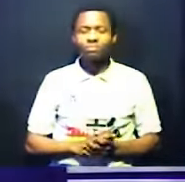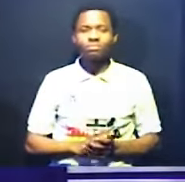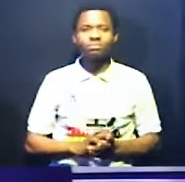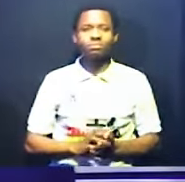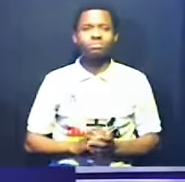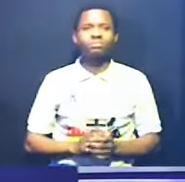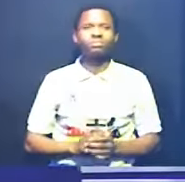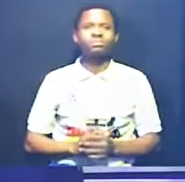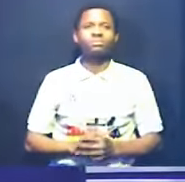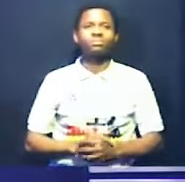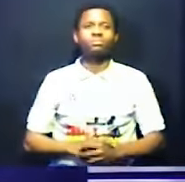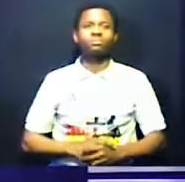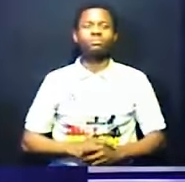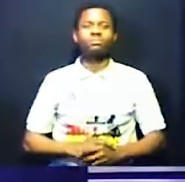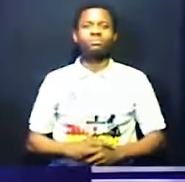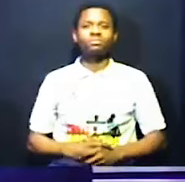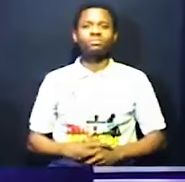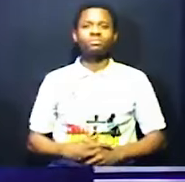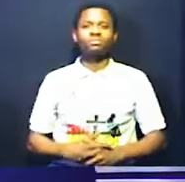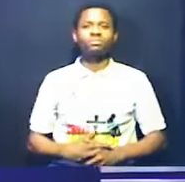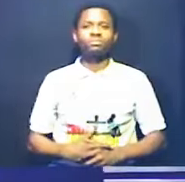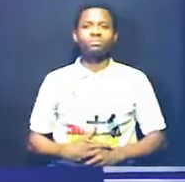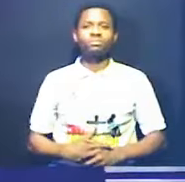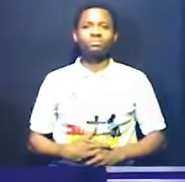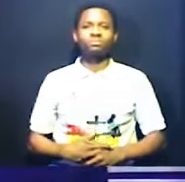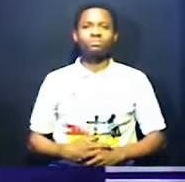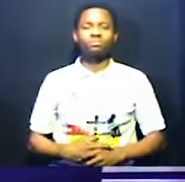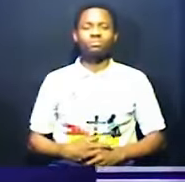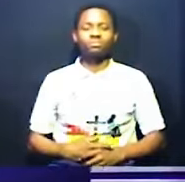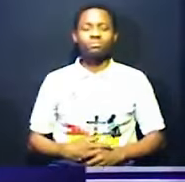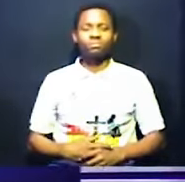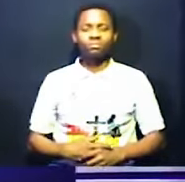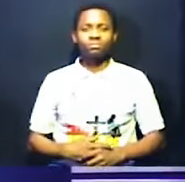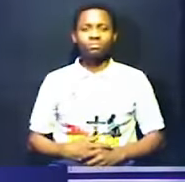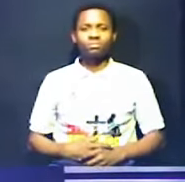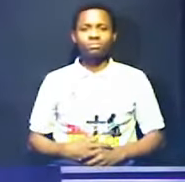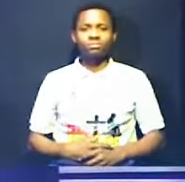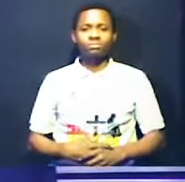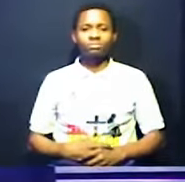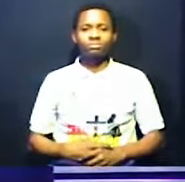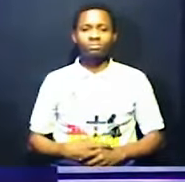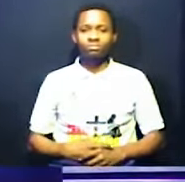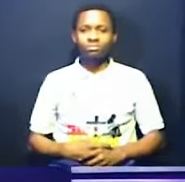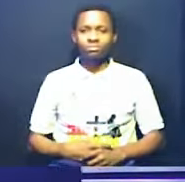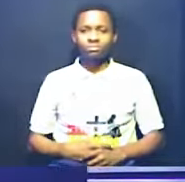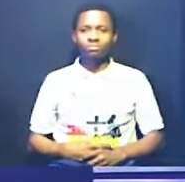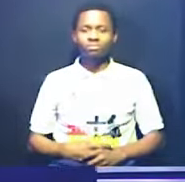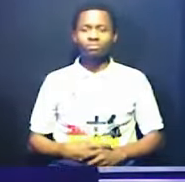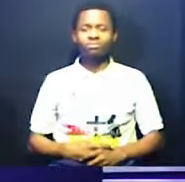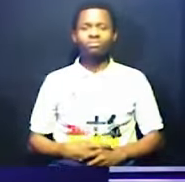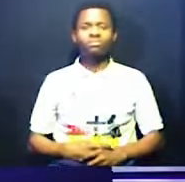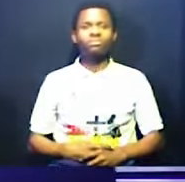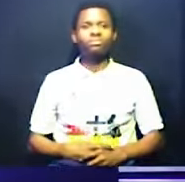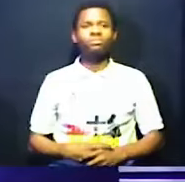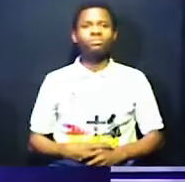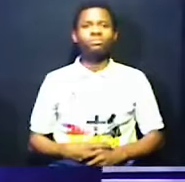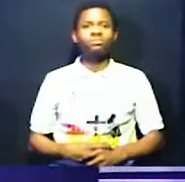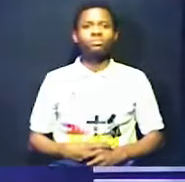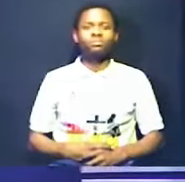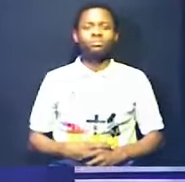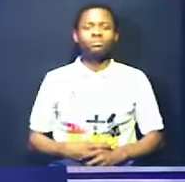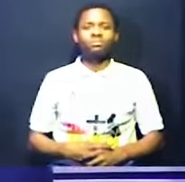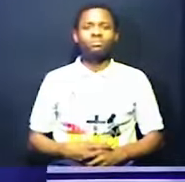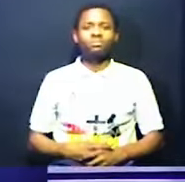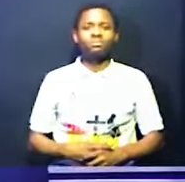adeng ena wuye sai." Now, no, so ye onipa ne wuye fe na ono no wawu no di